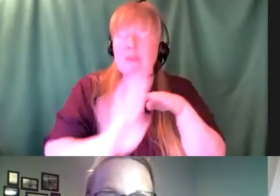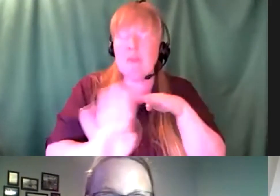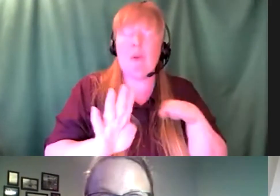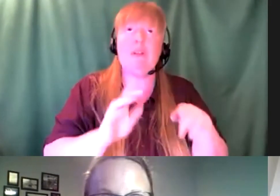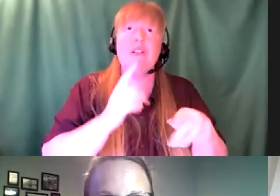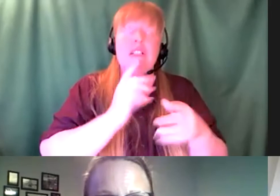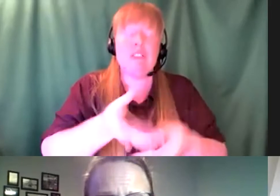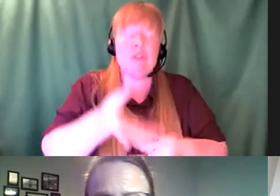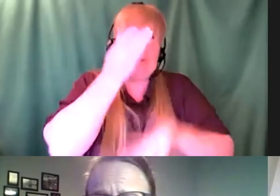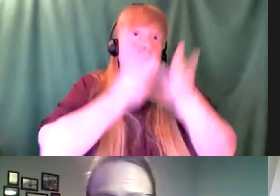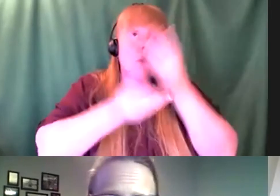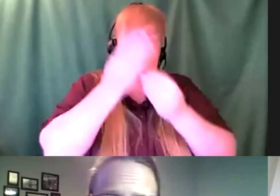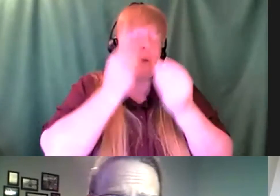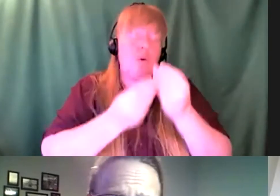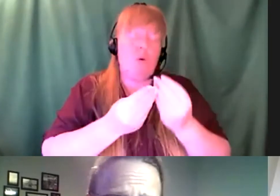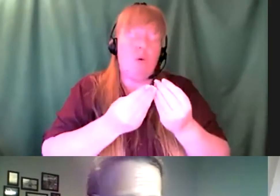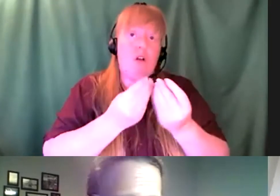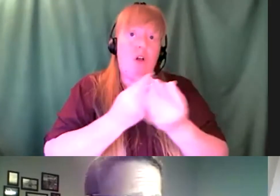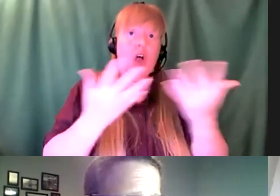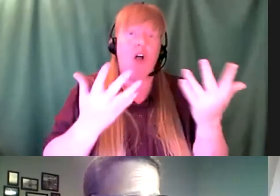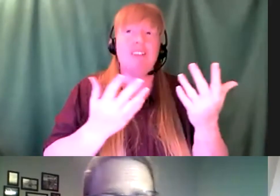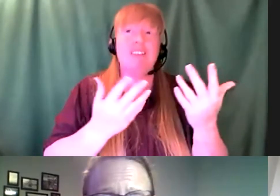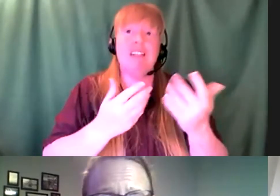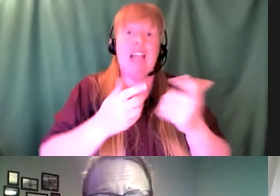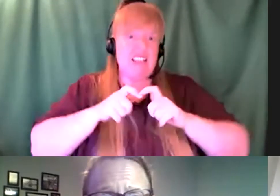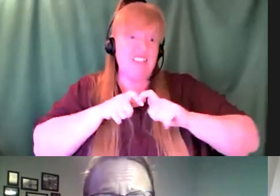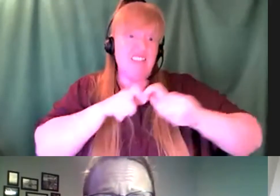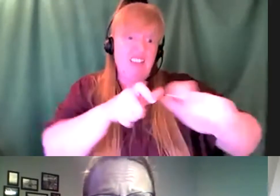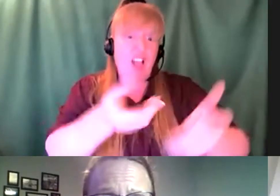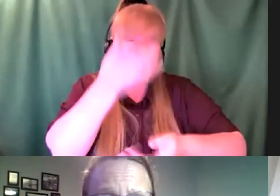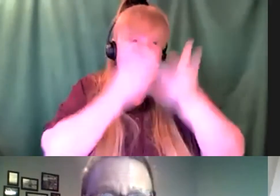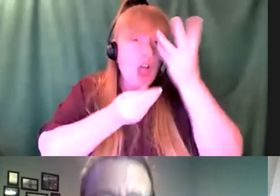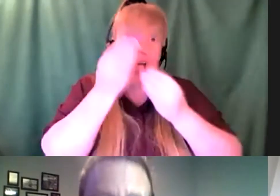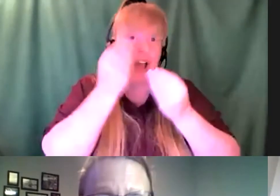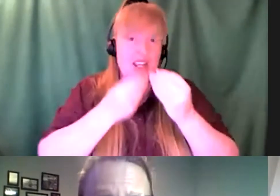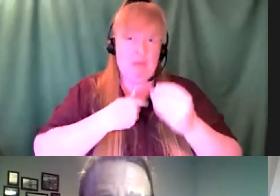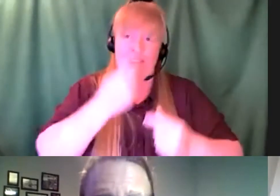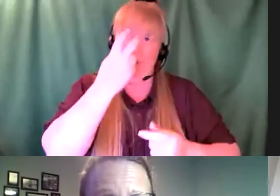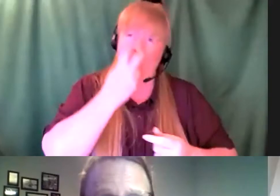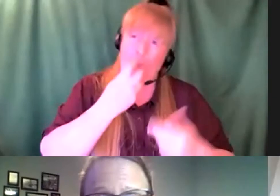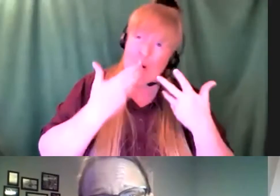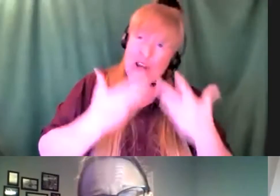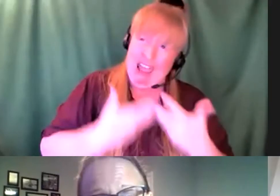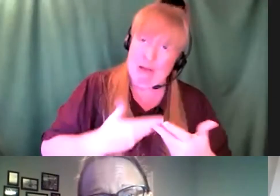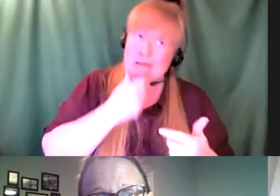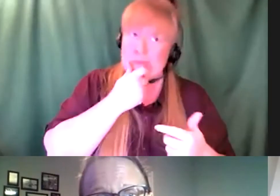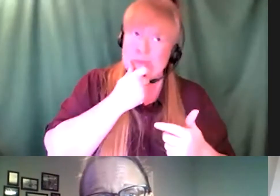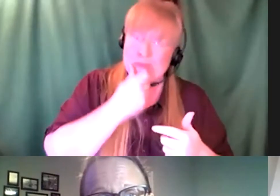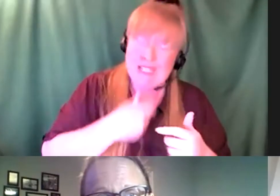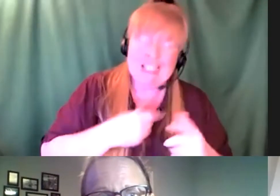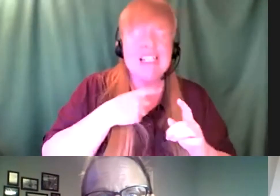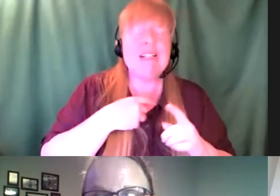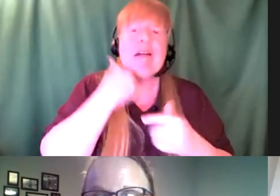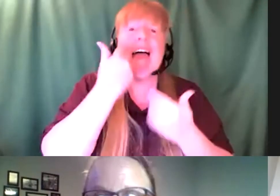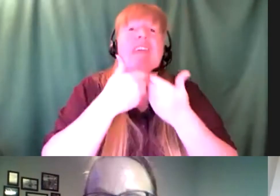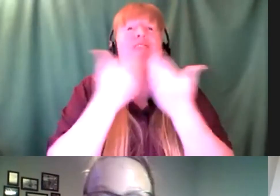I'm still learning, because I'm really old now, Carl, and I'm literally, I learn stuff every day. Every day I learn stuff, and